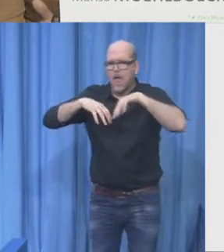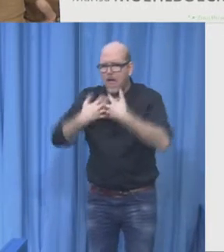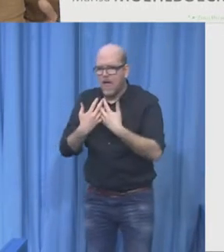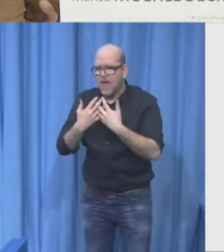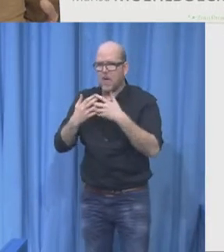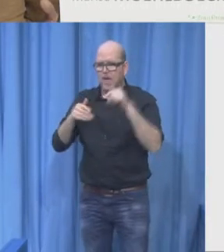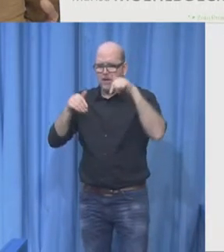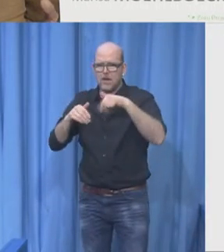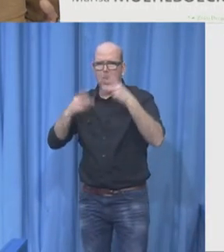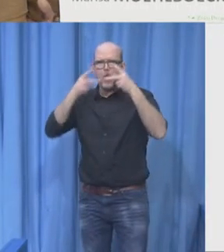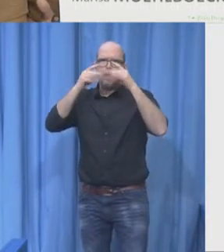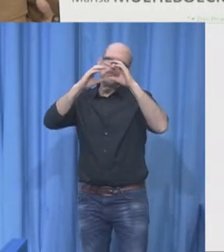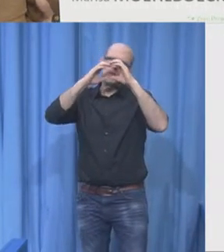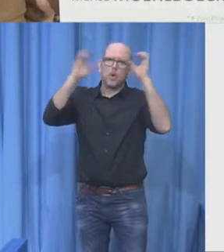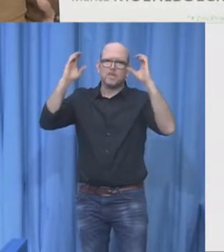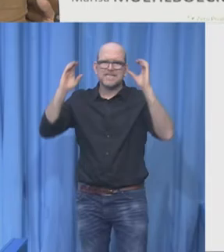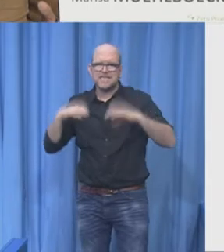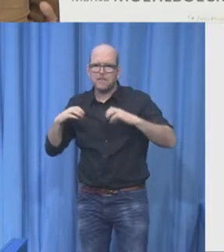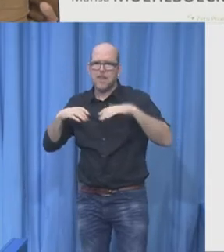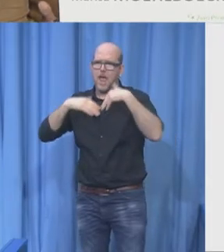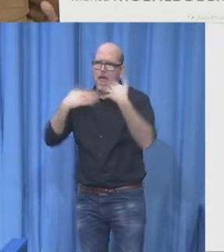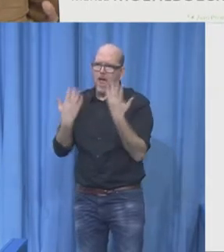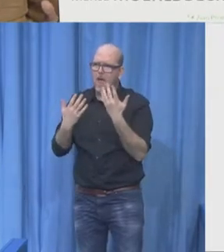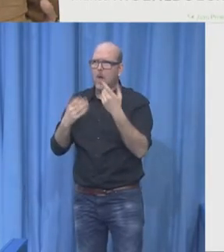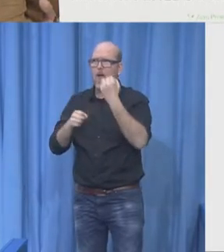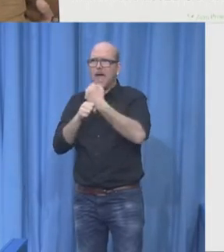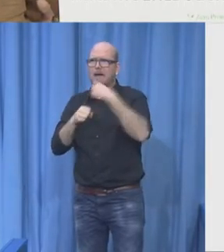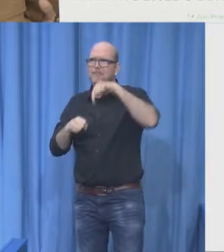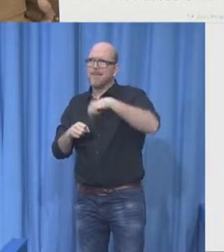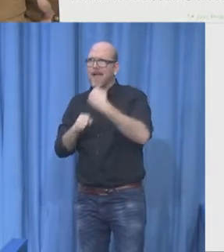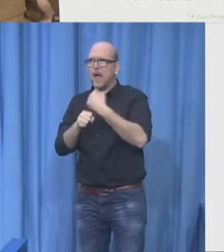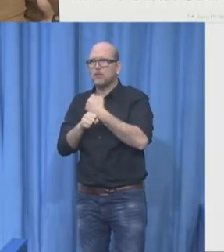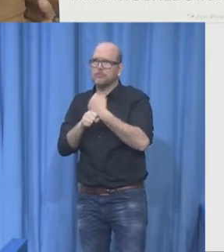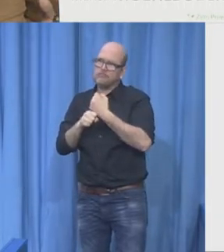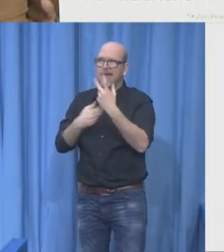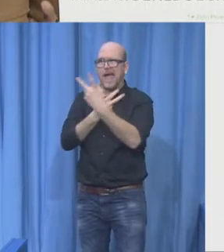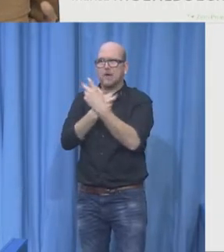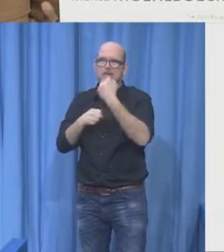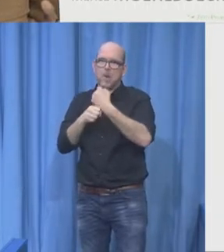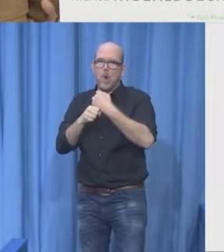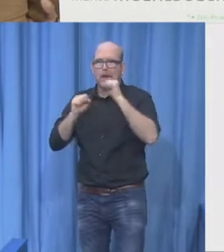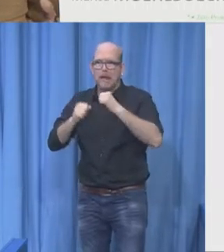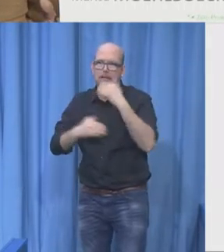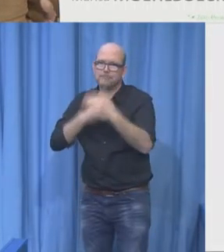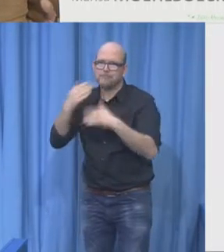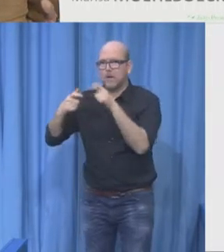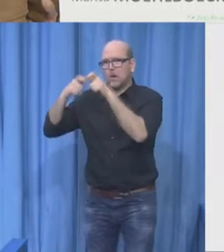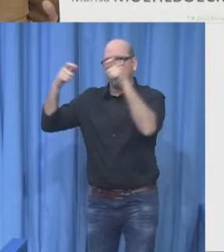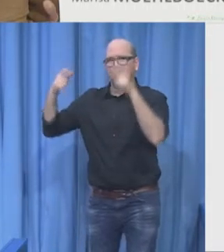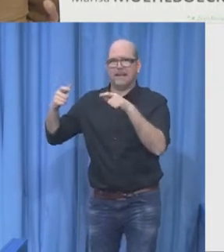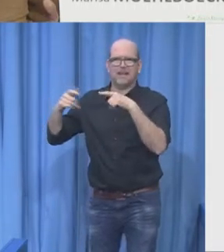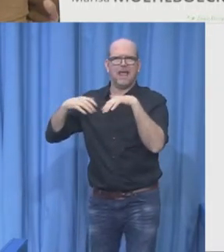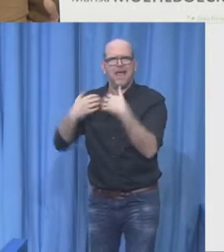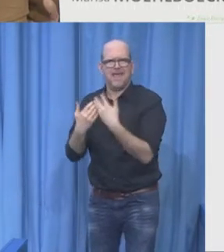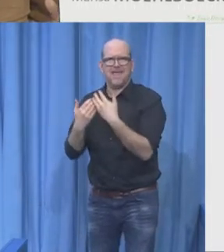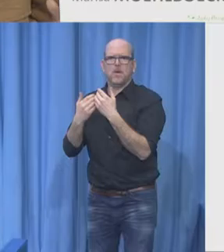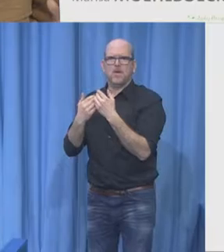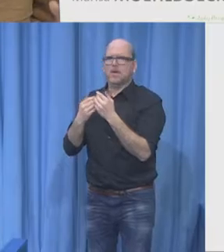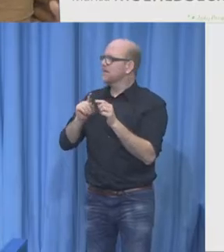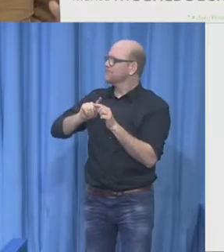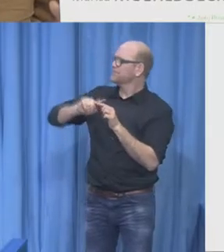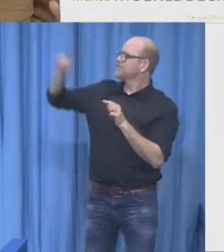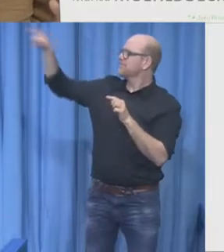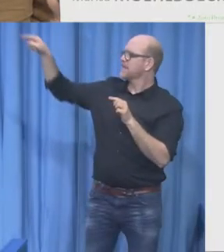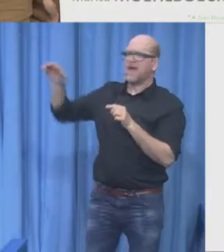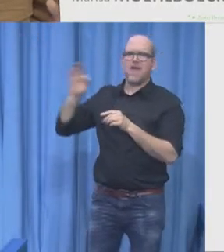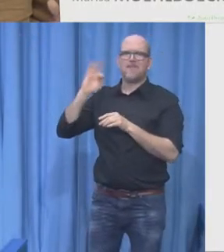this point, the fact that Frank is an Ashoka fellow, was part of the International Ashoka Network. I don't know if everybody